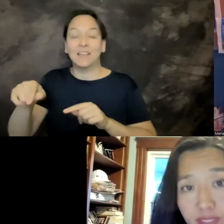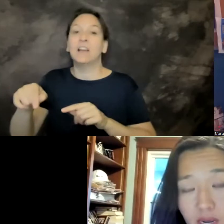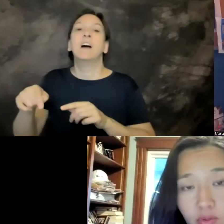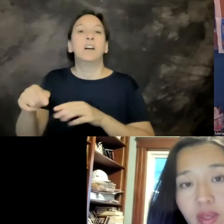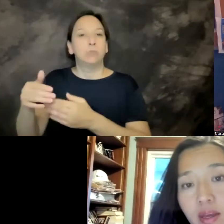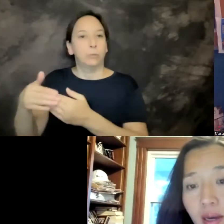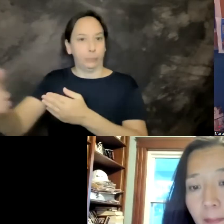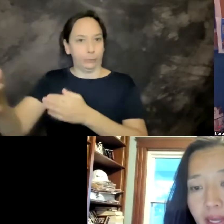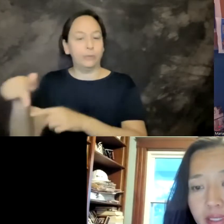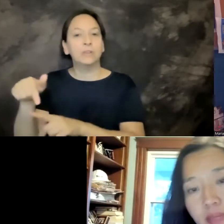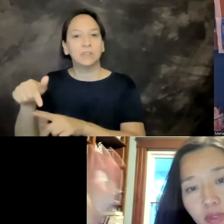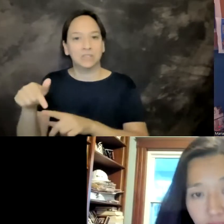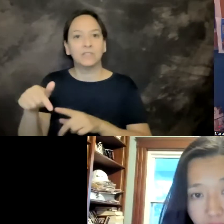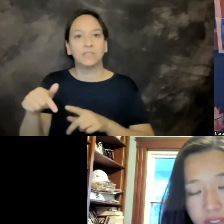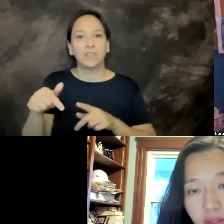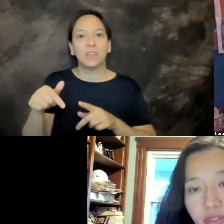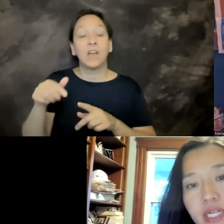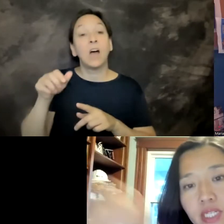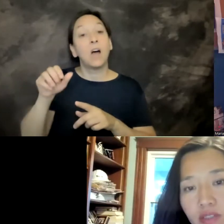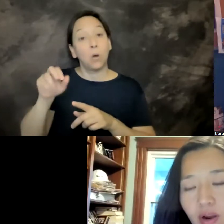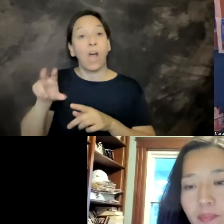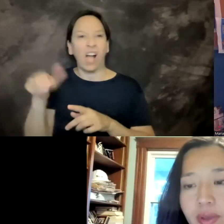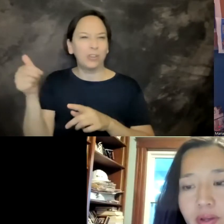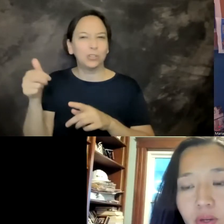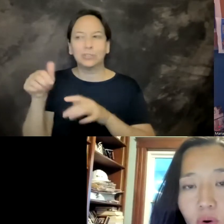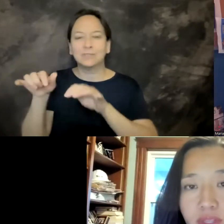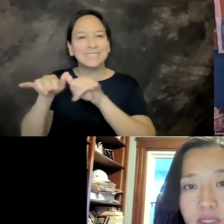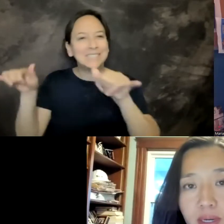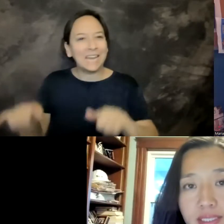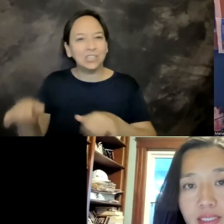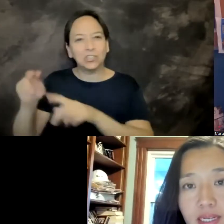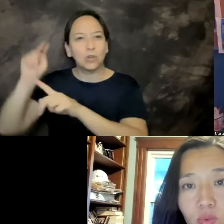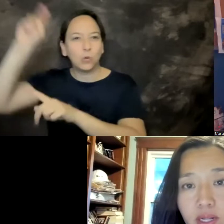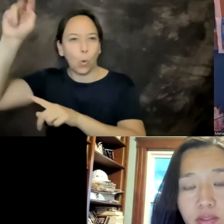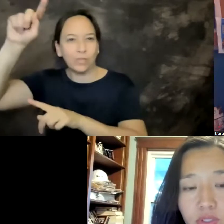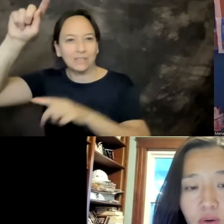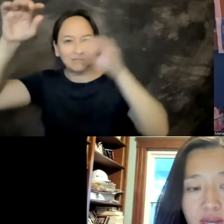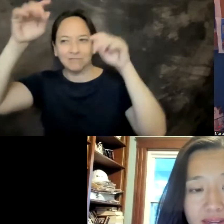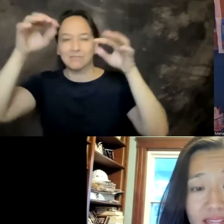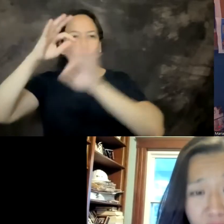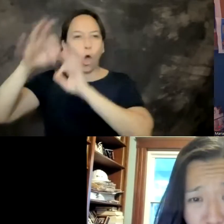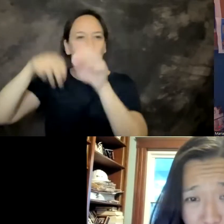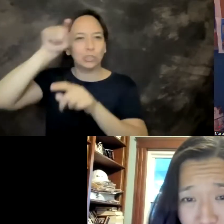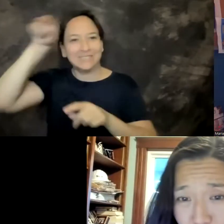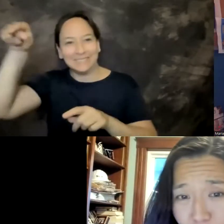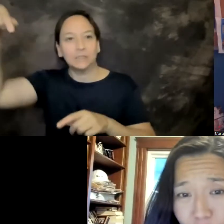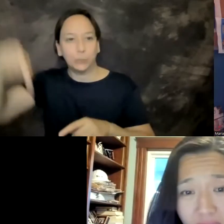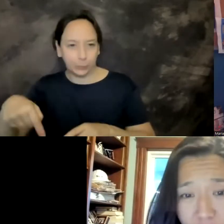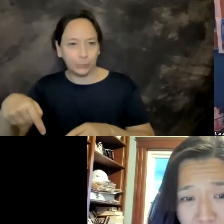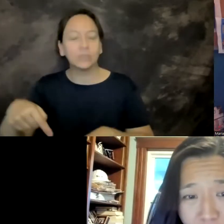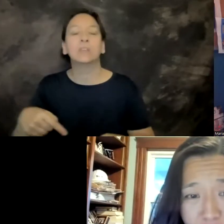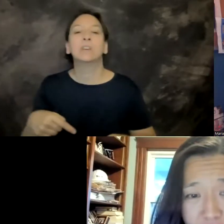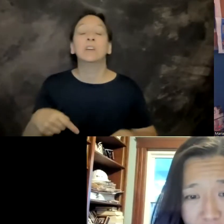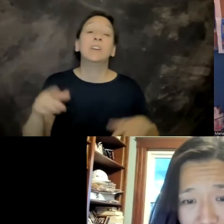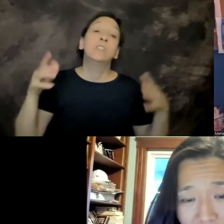from the south, and similarly other stations from the north into Boston as well. So thank you so much to